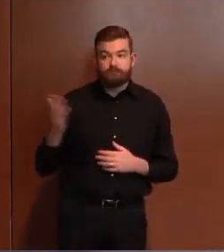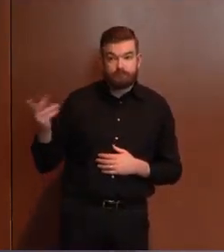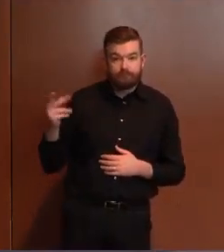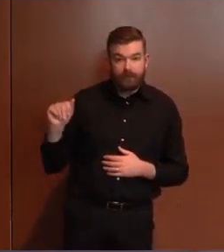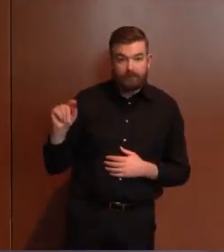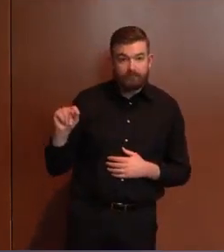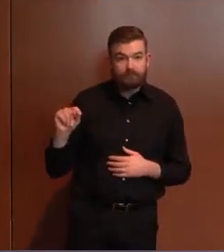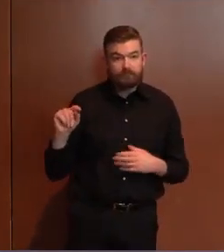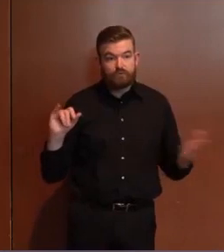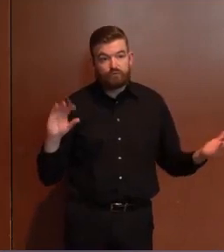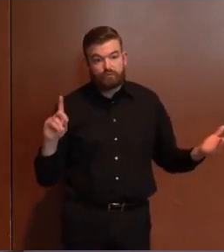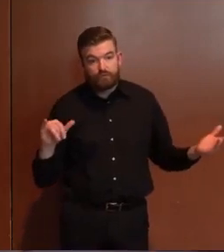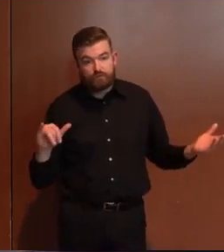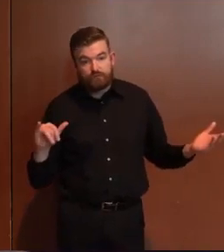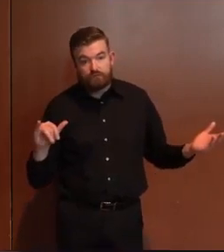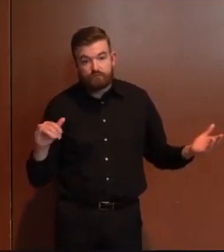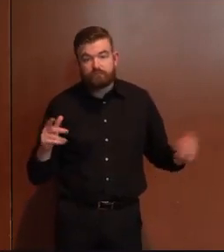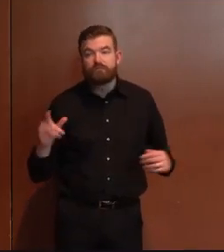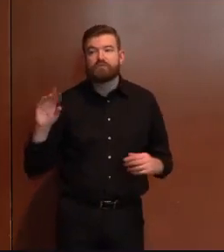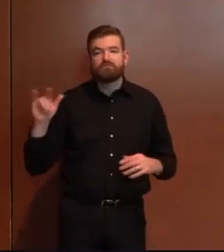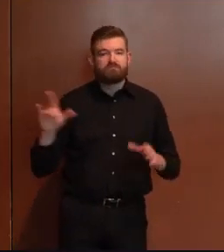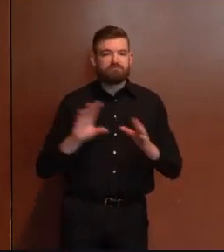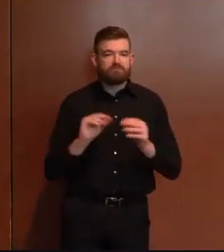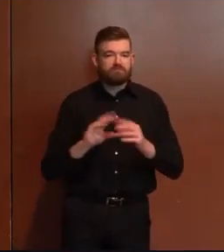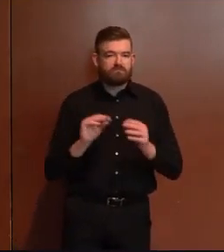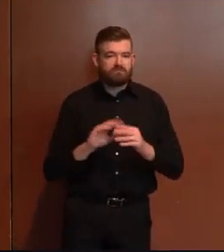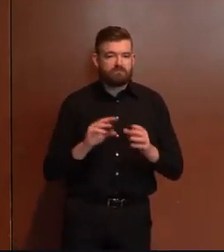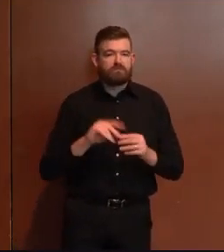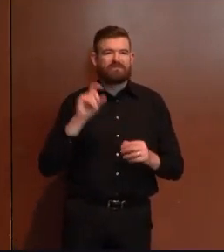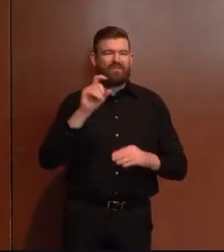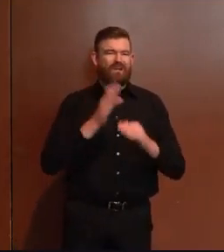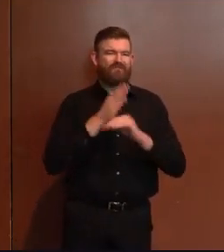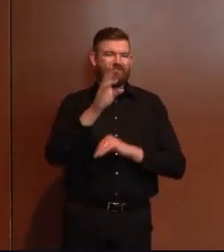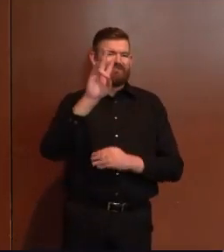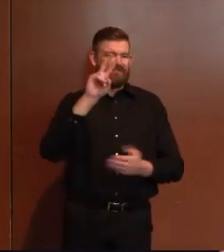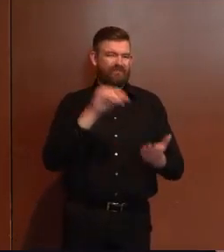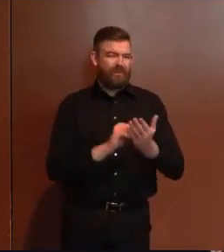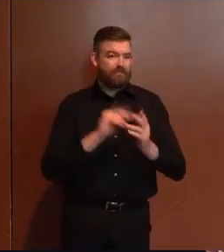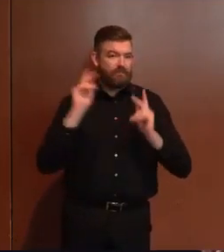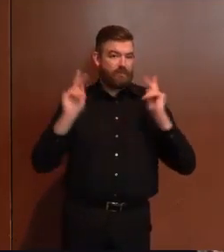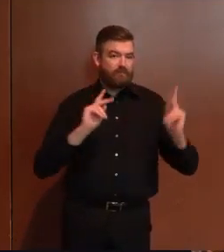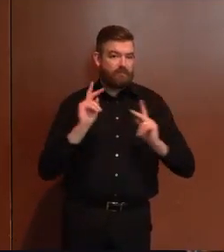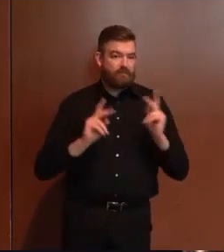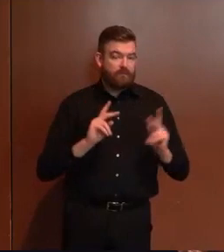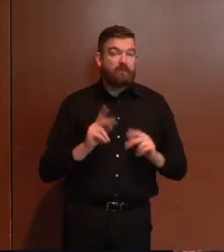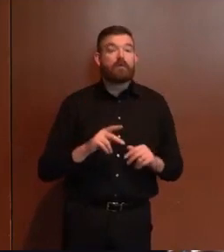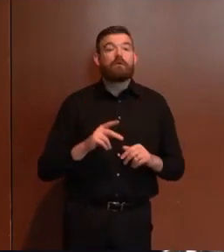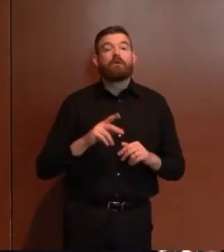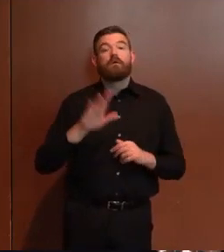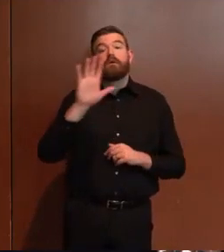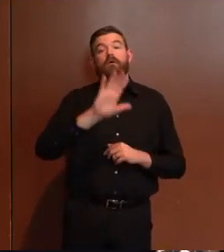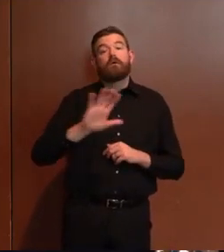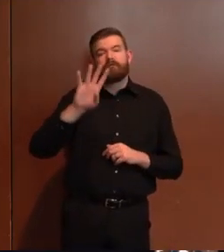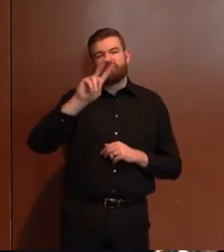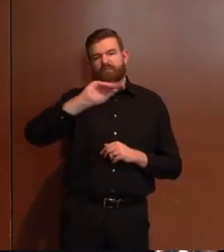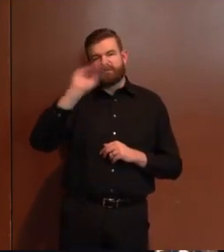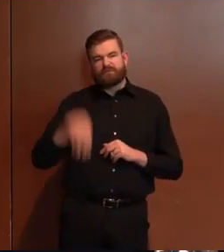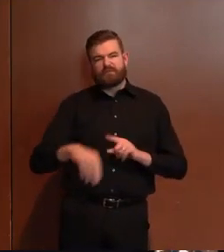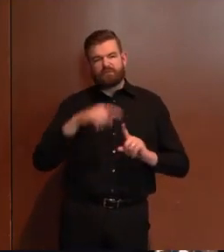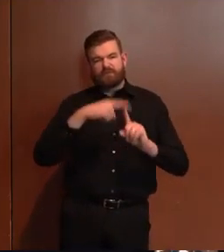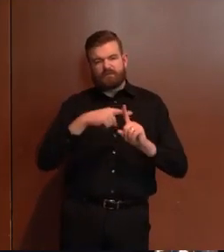we've tested over 72,000 people. Our positivity rate is about 42%. I don't know what the false negative or the